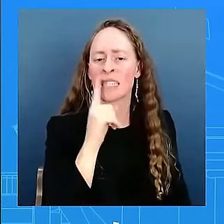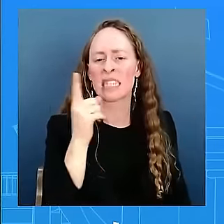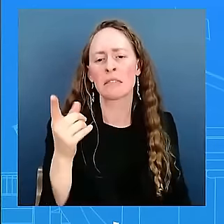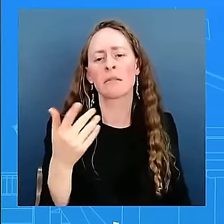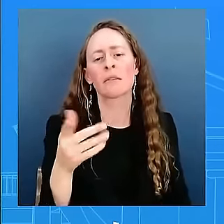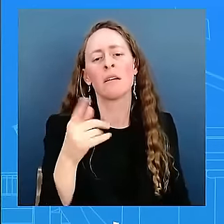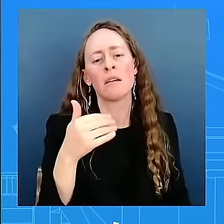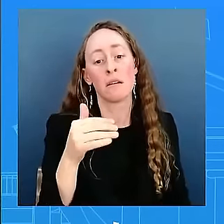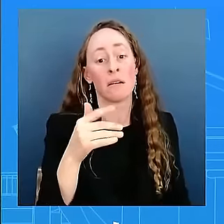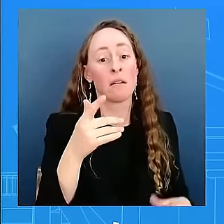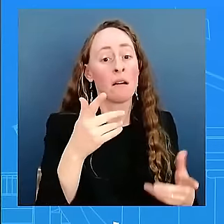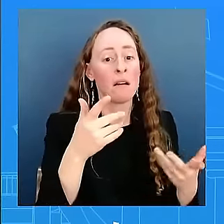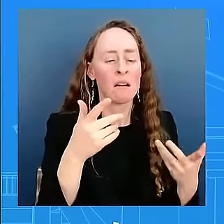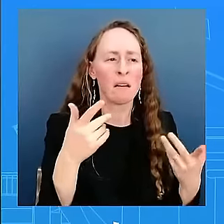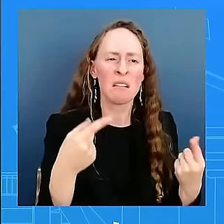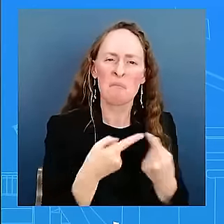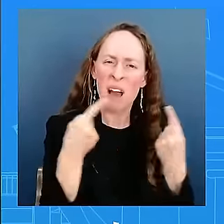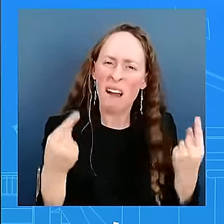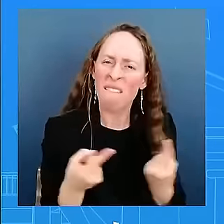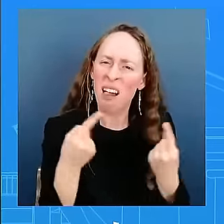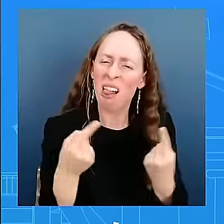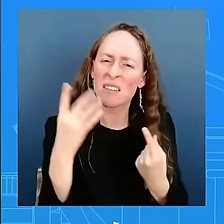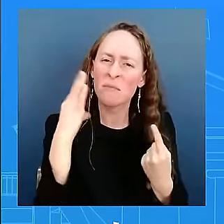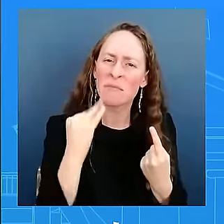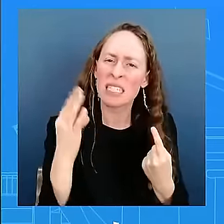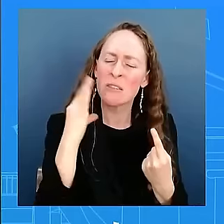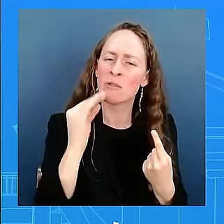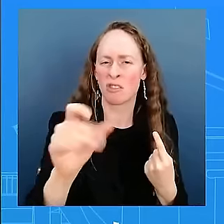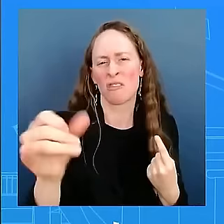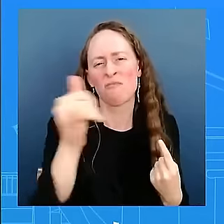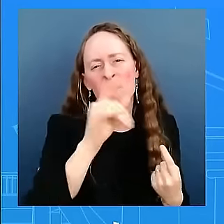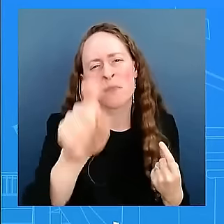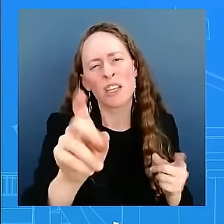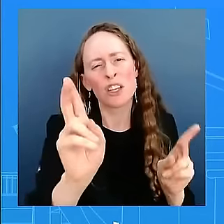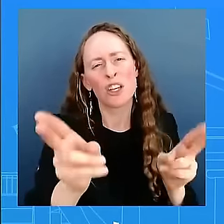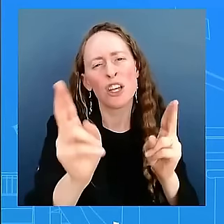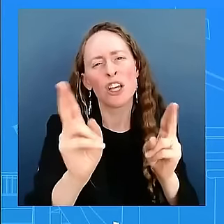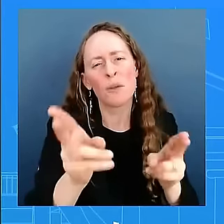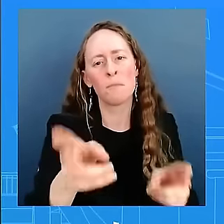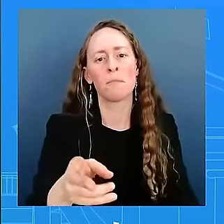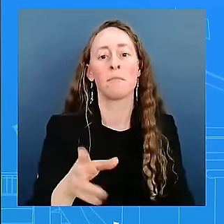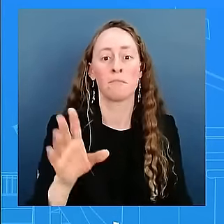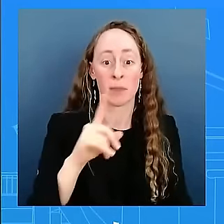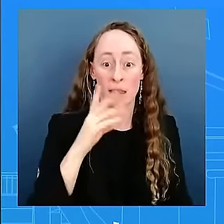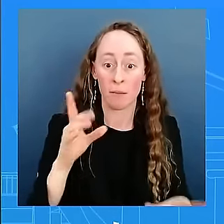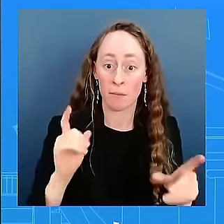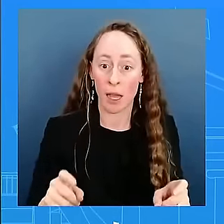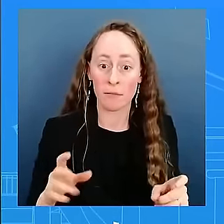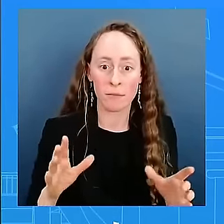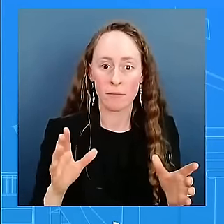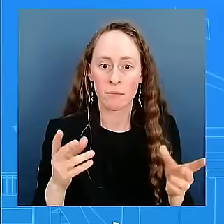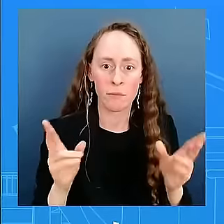to do the deal, but less tied to his time in office and more tied to the power and responsibility he had and wanted